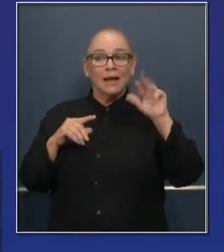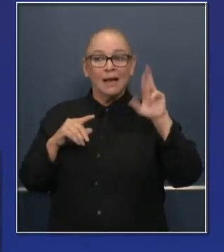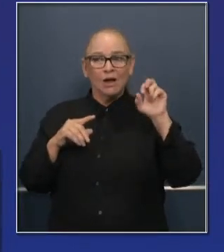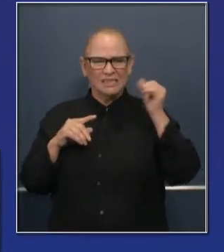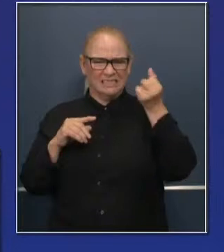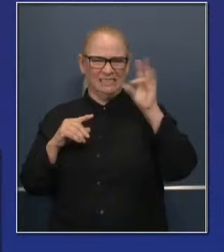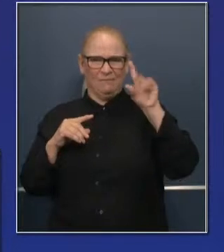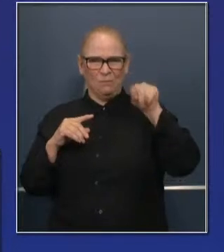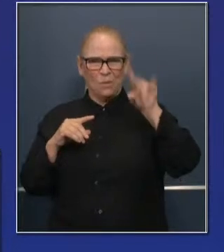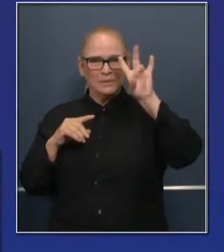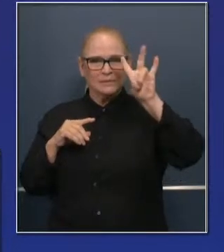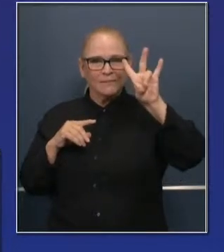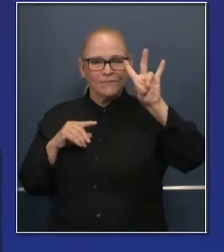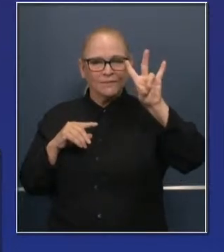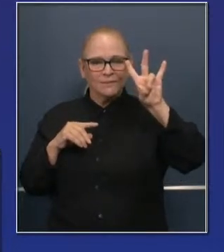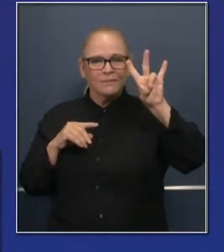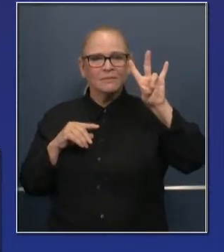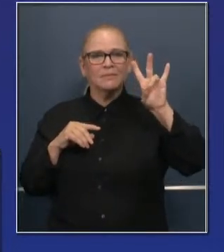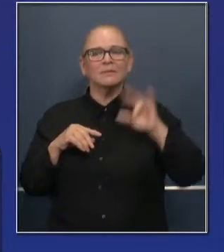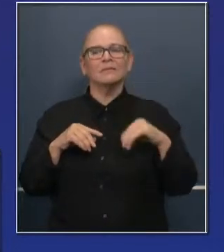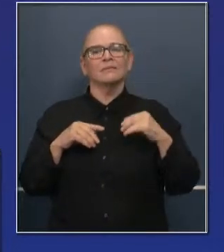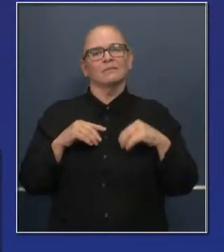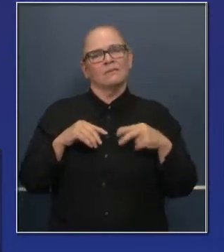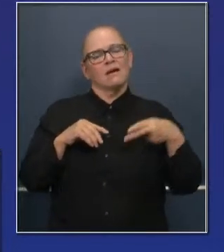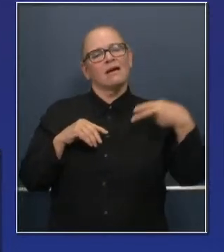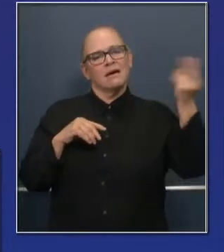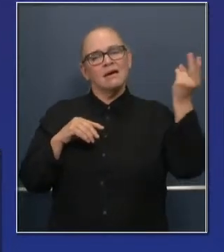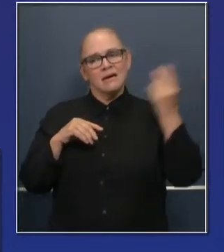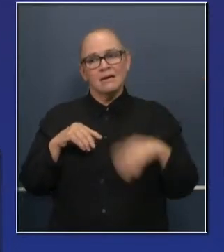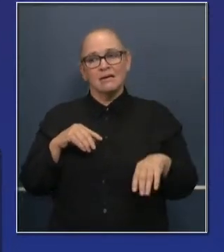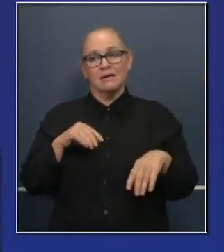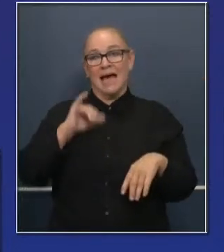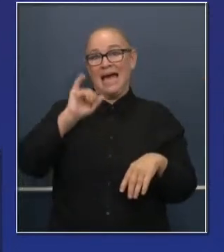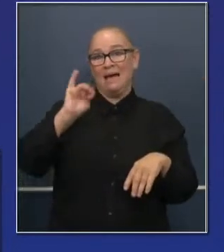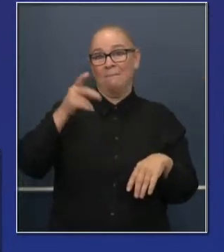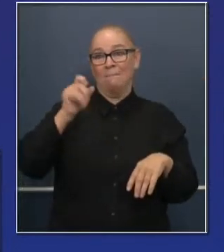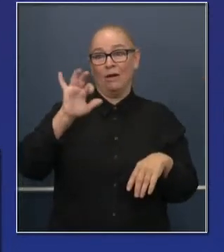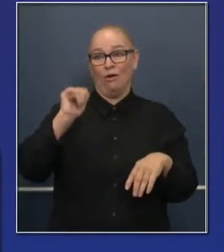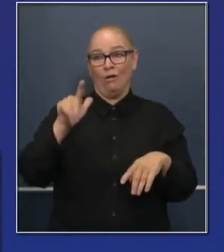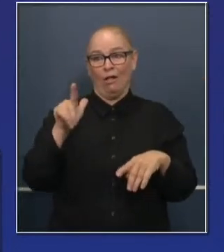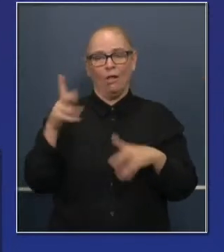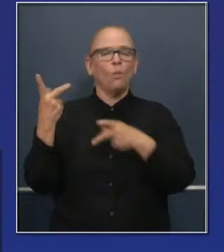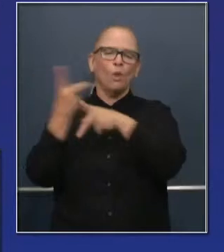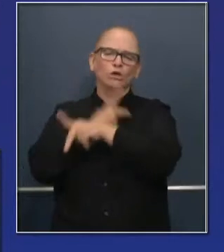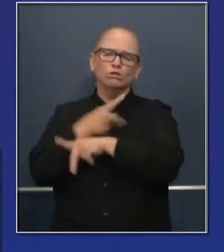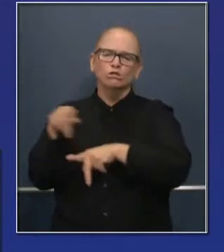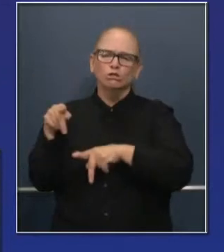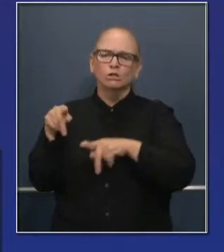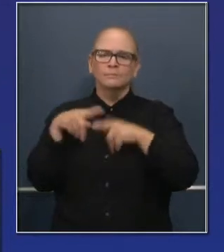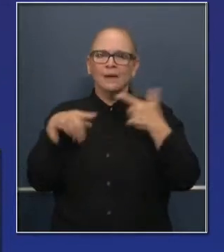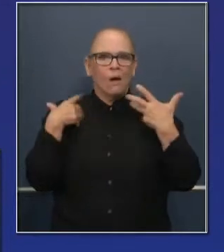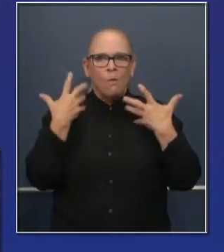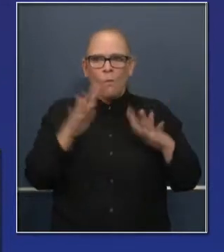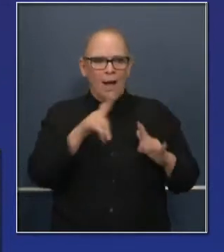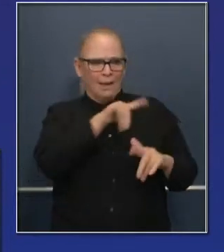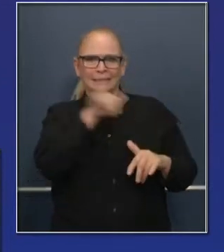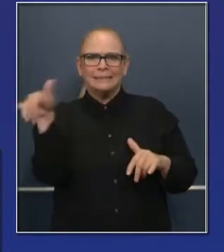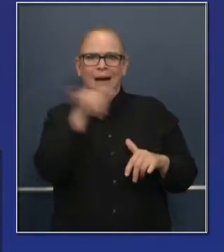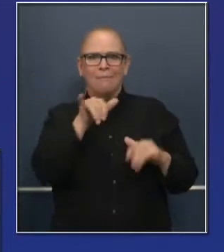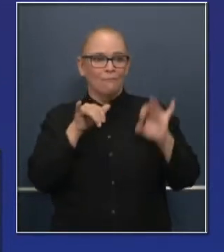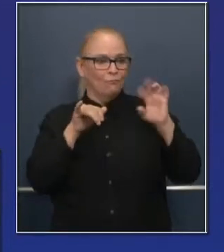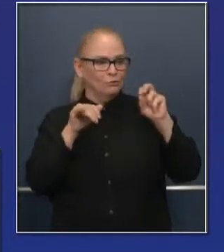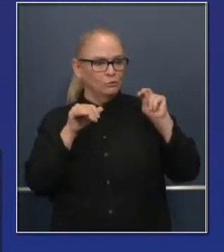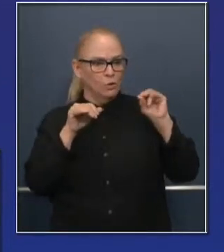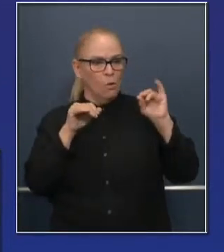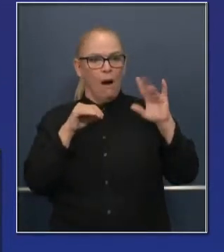17.7% rate. Not where we were in Imperial, but we don't want to see it go to where Imperial went. And that's why we felt it